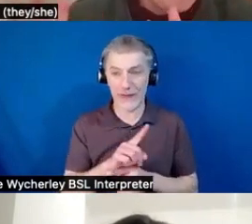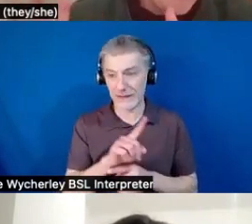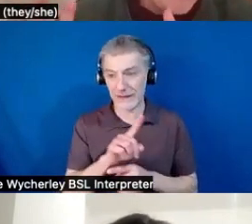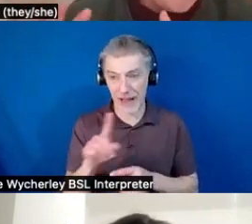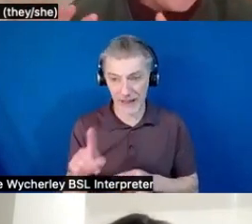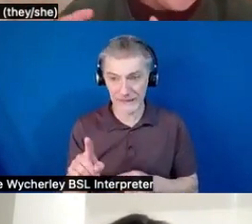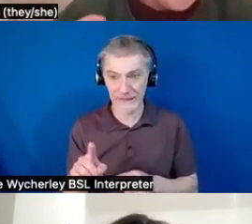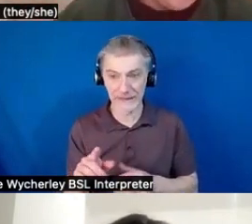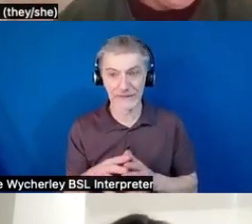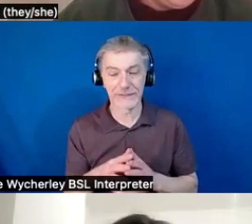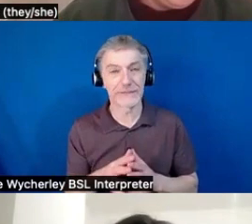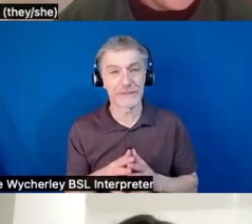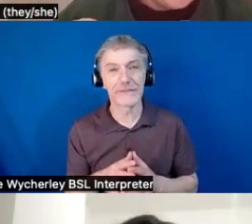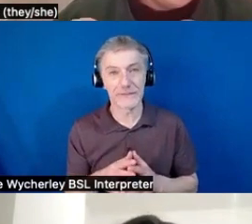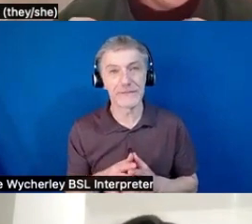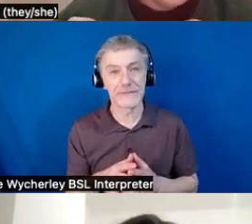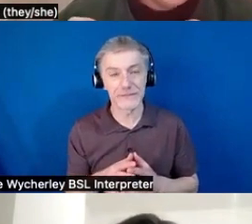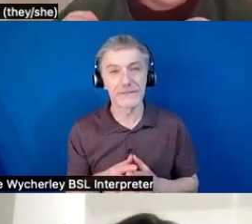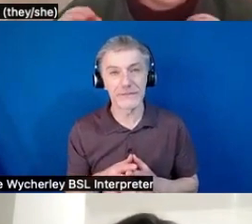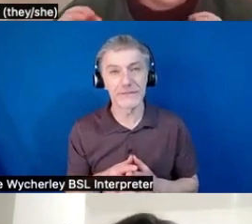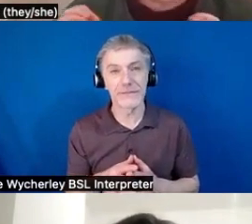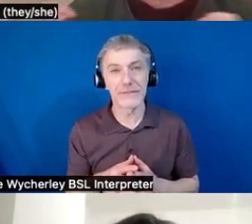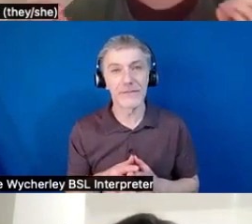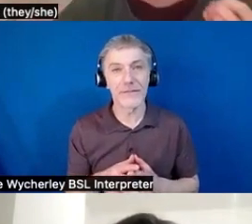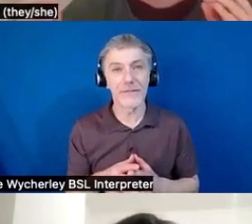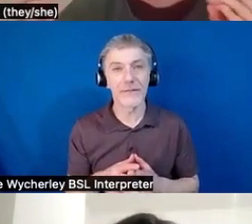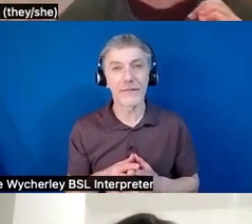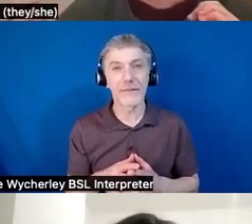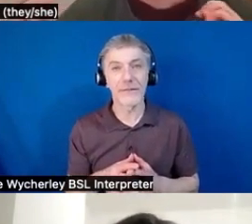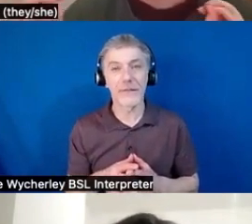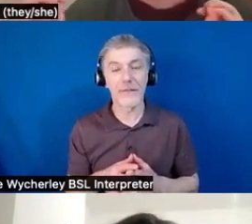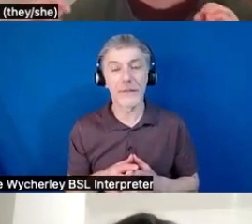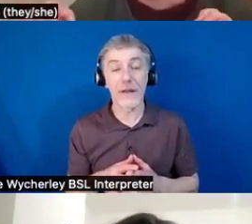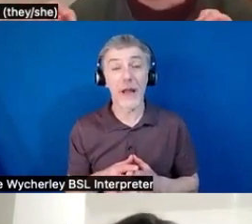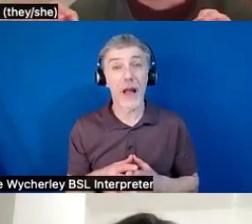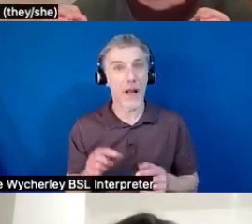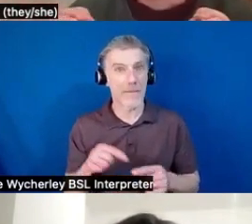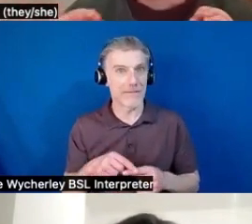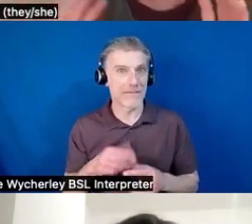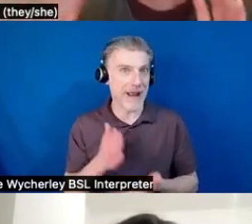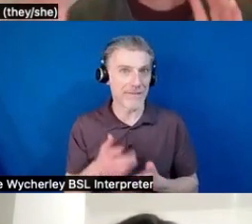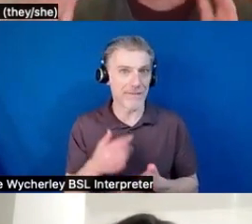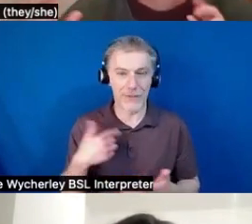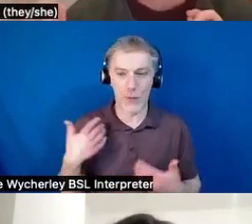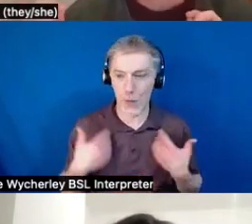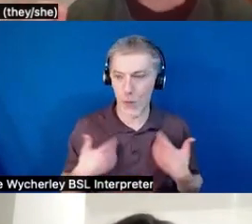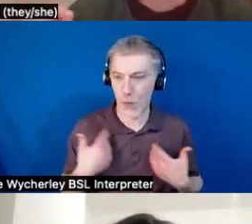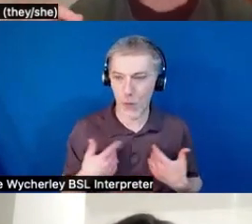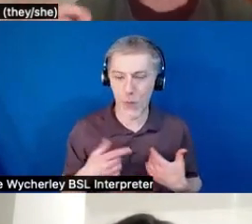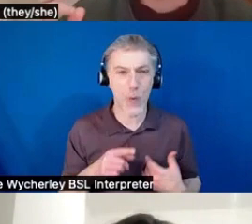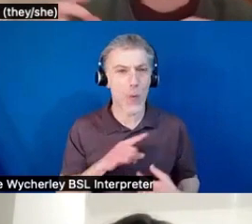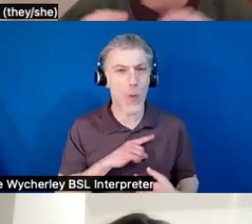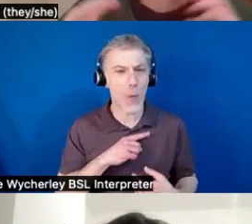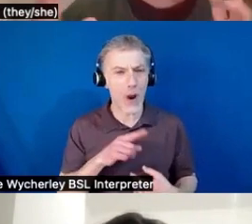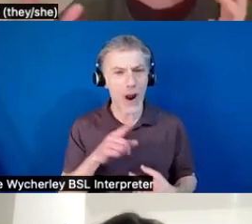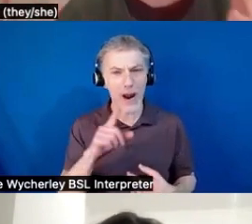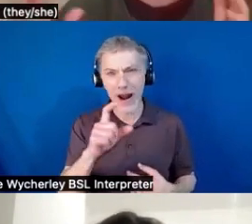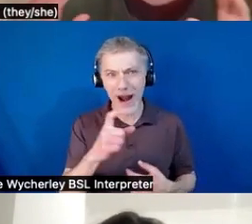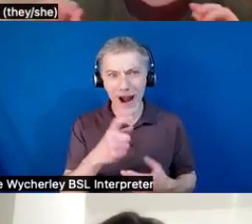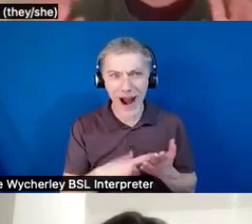go on. But I'm quite excited as well about the idea of a kind of Crip fragmentation having